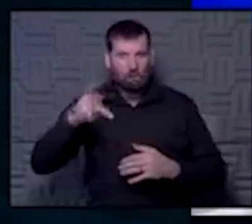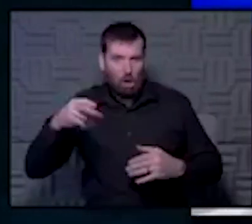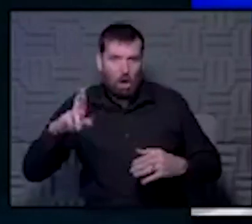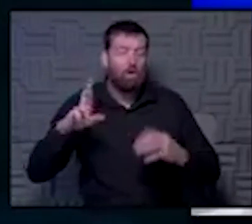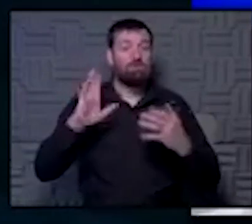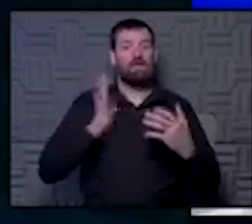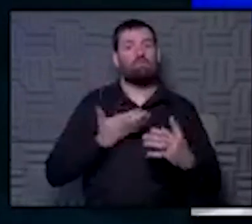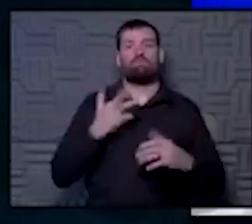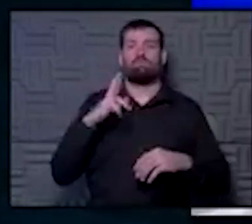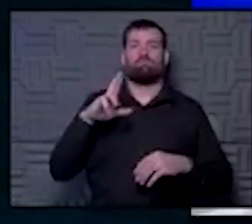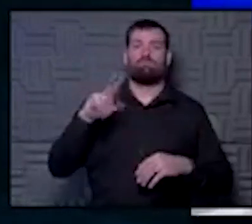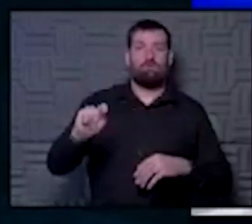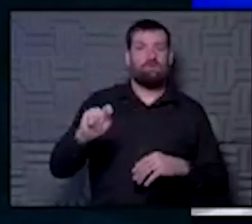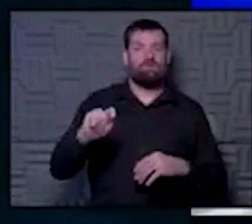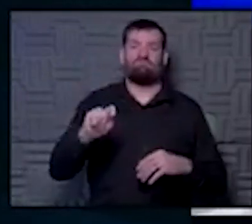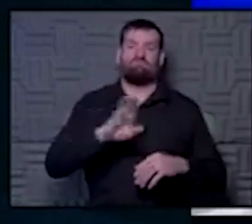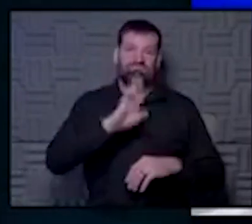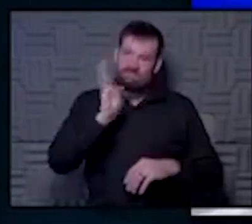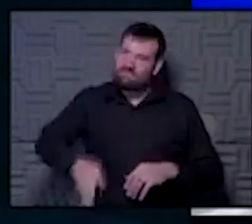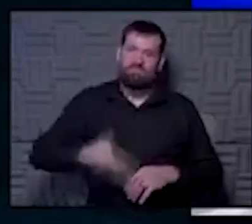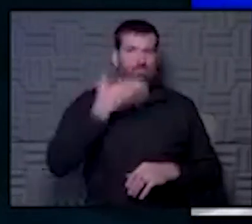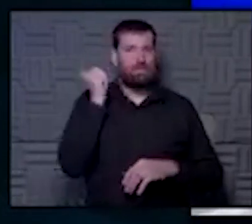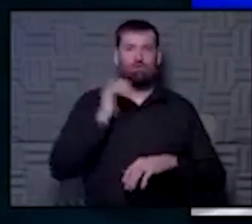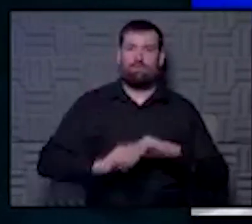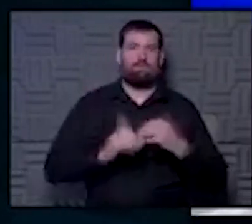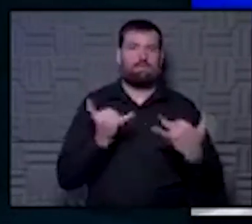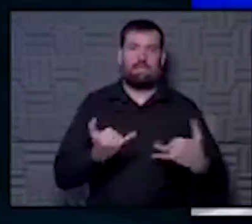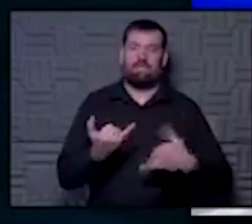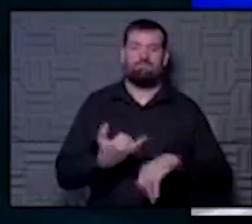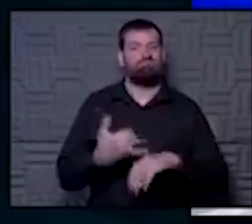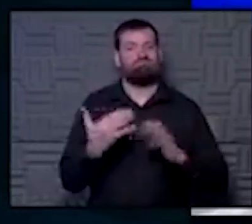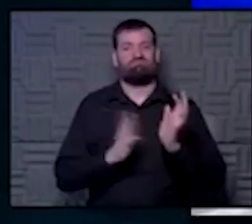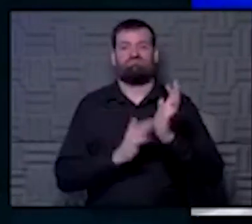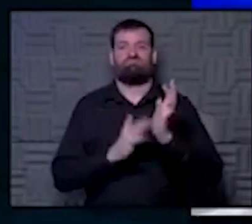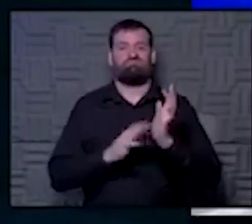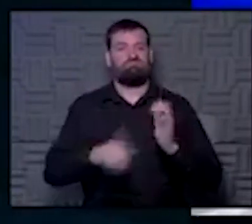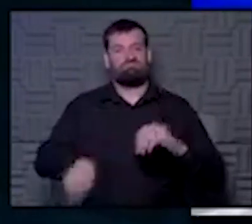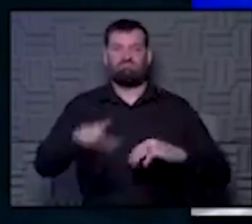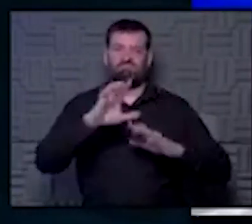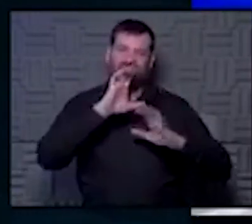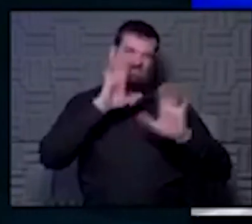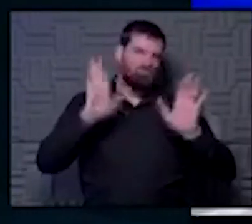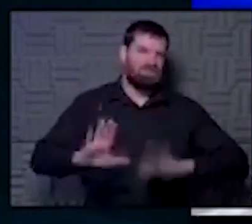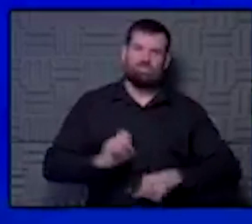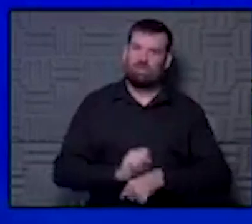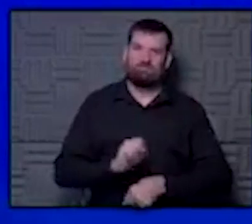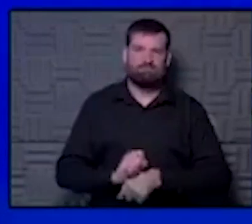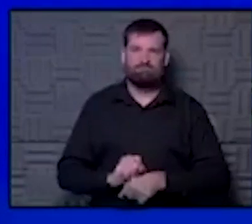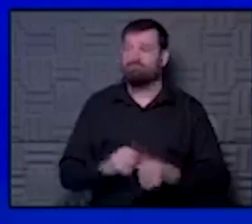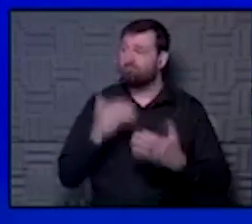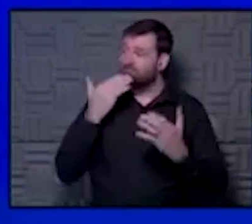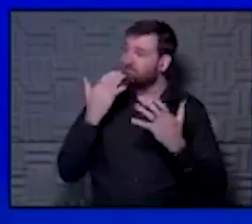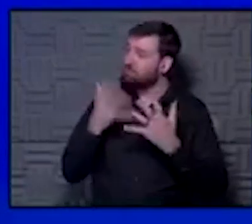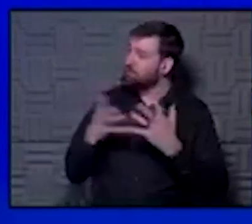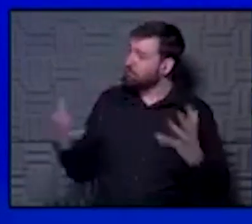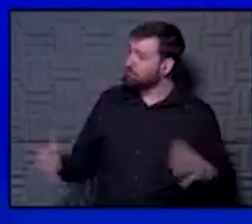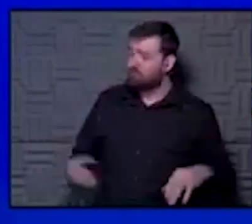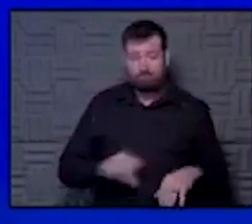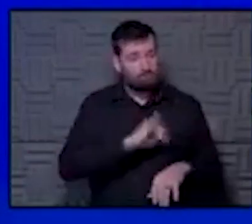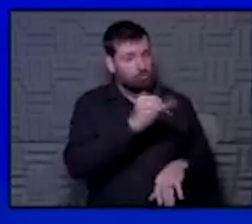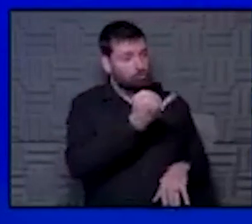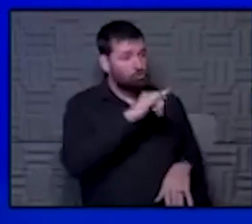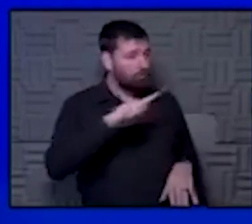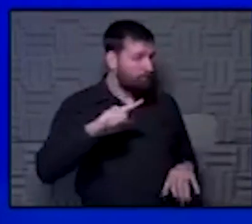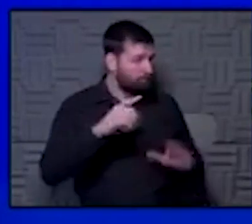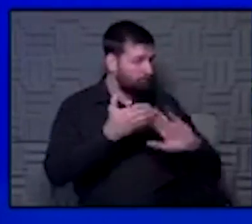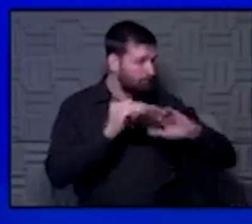respiratory therapy department has never been better than it is today. And just hats off. You guys are doing a great job. Thank you all so much. So, Jill, let's see what questions are out there